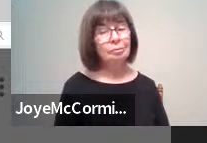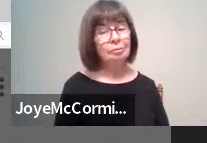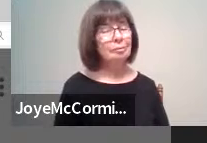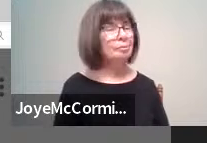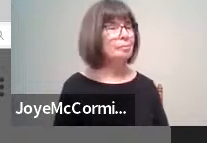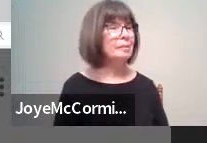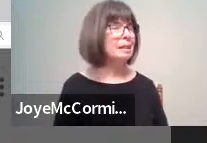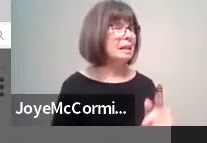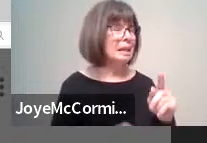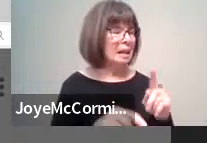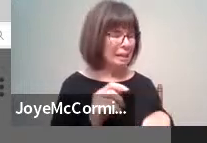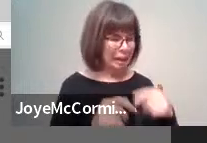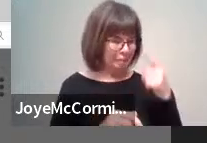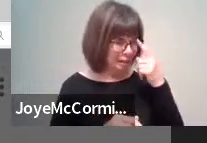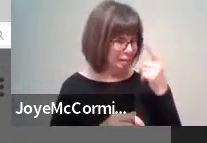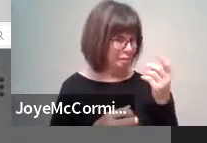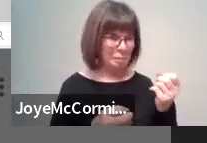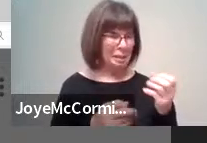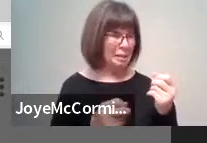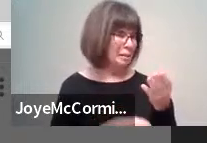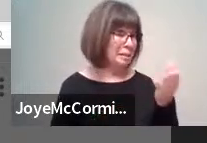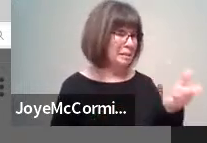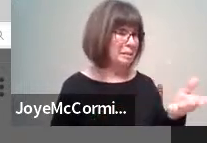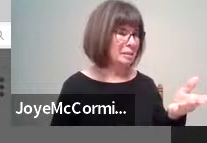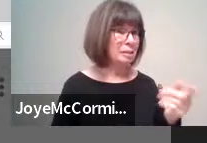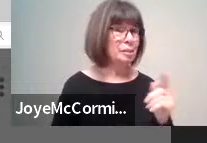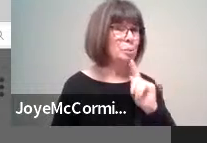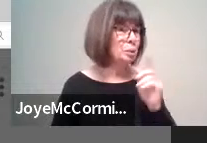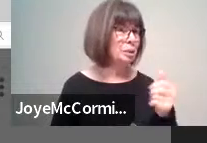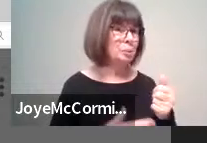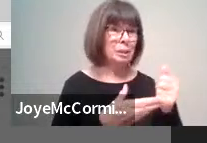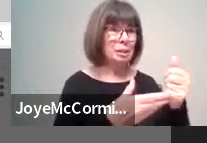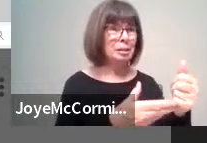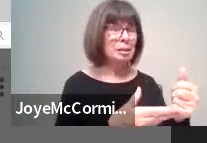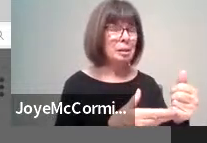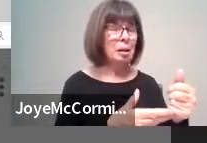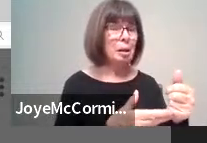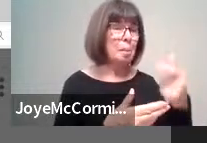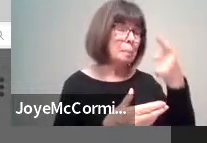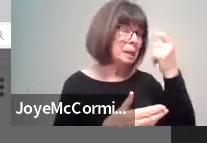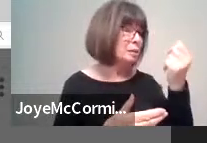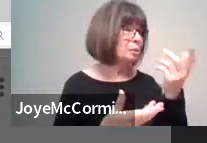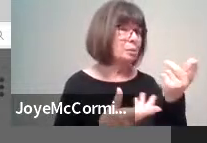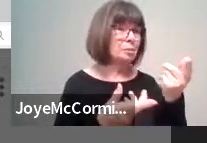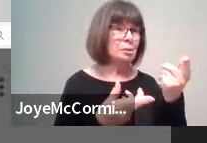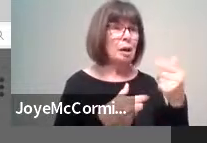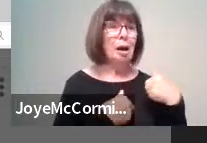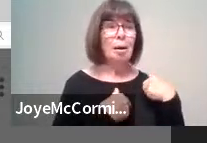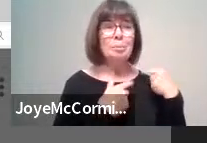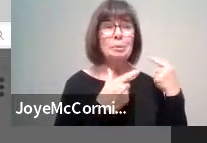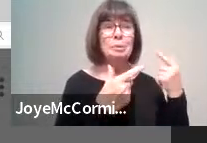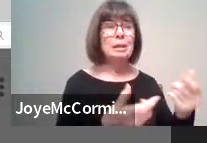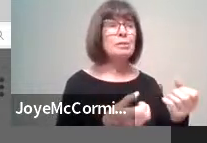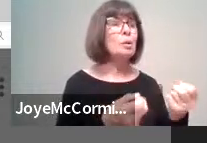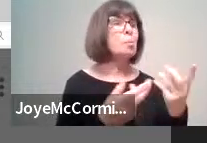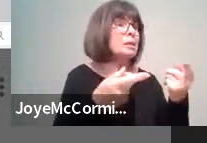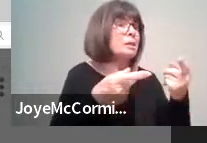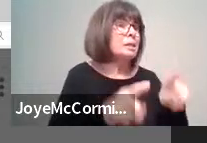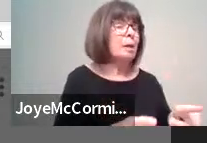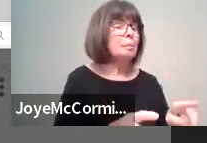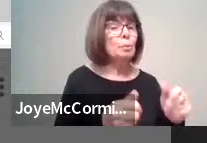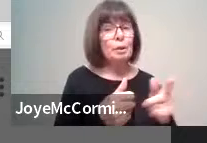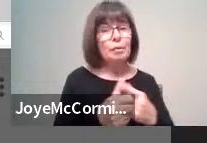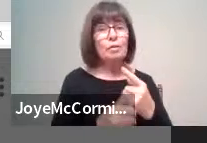I can't think of very many things that are really going to help, since we've gone through so much with the first series with all of